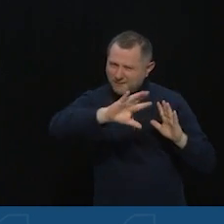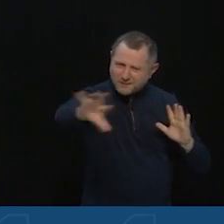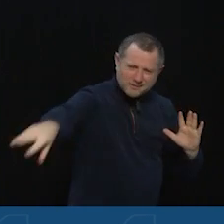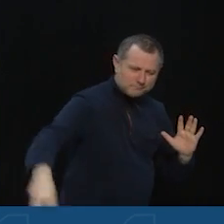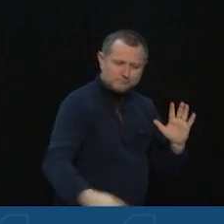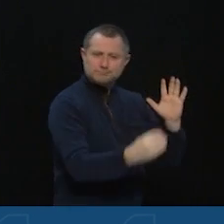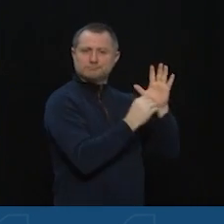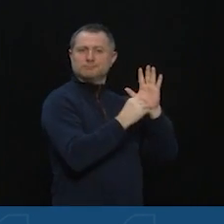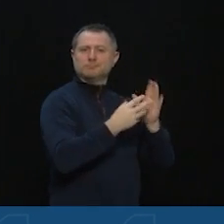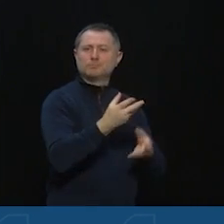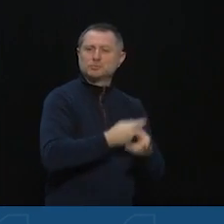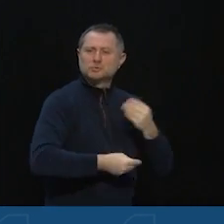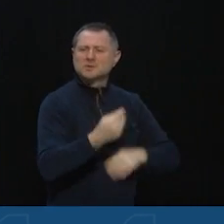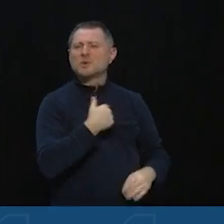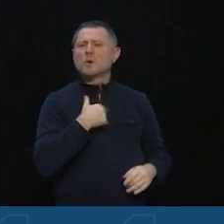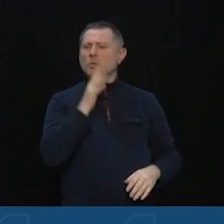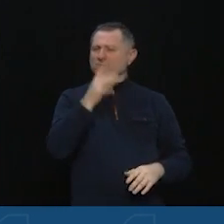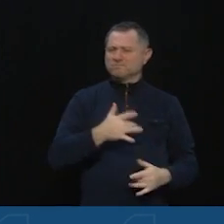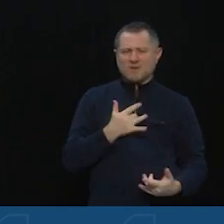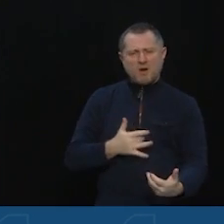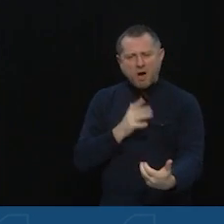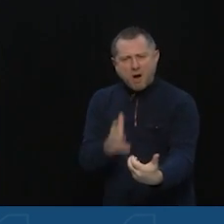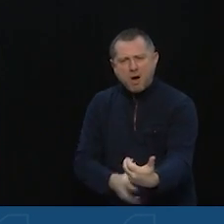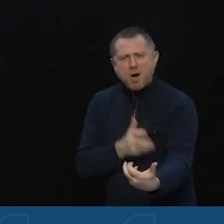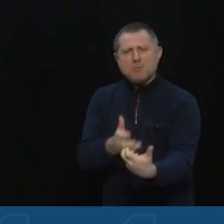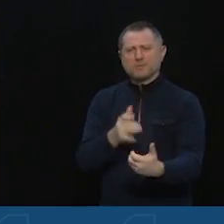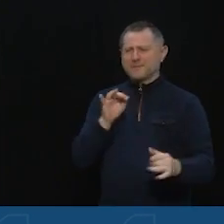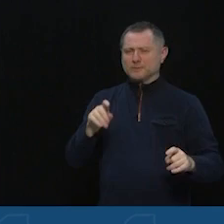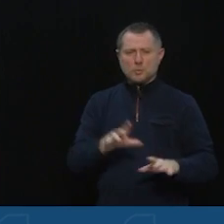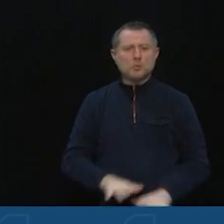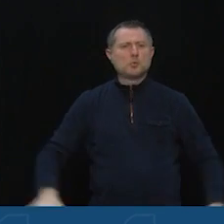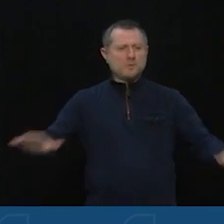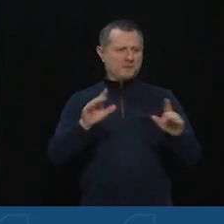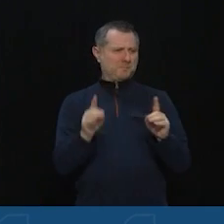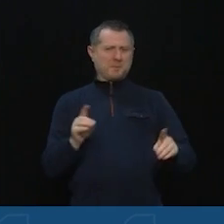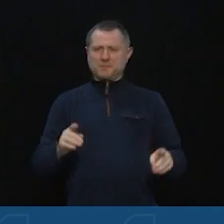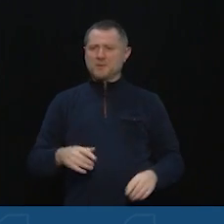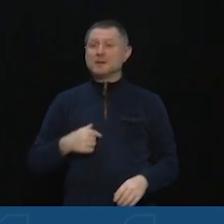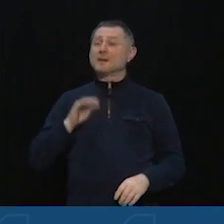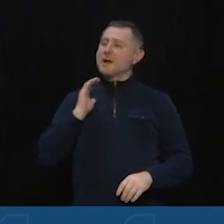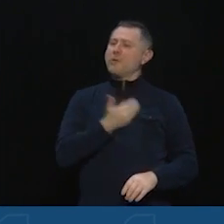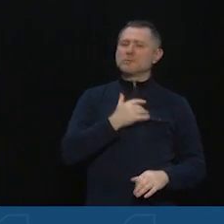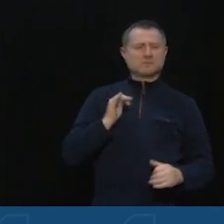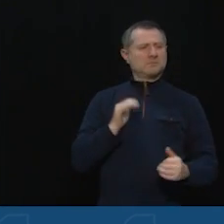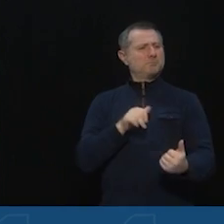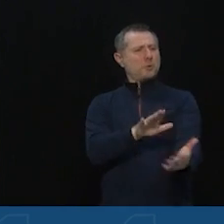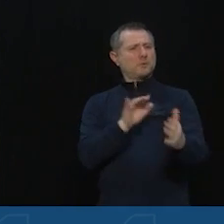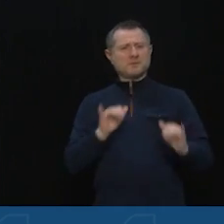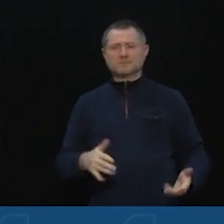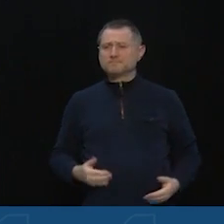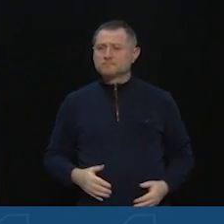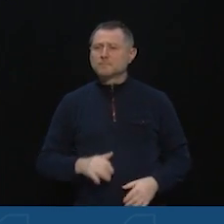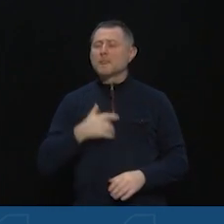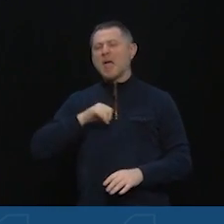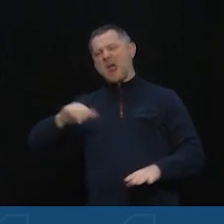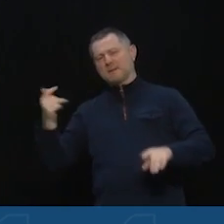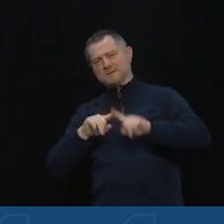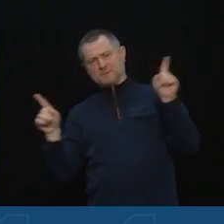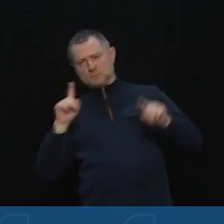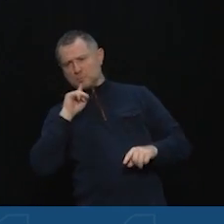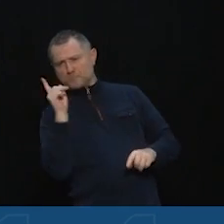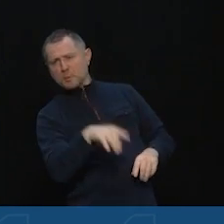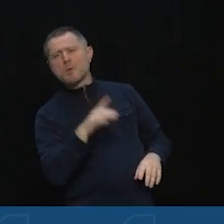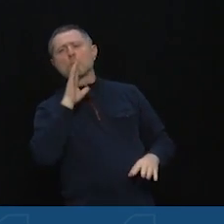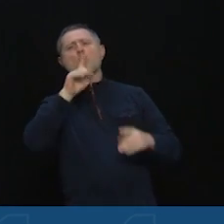will respond to the needs of what's going on right now. And that's the approach we're going to continue taking. Governor, on these public safety issues,